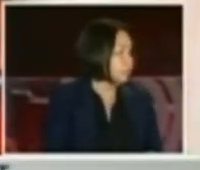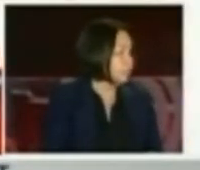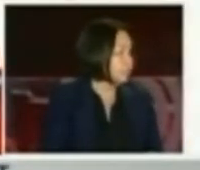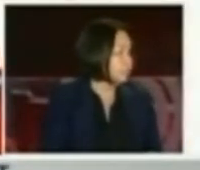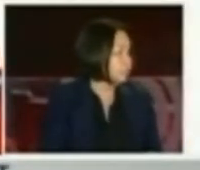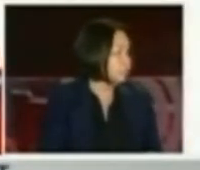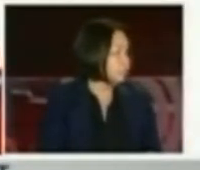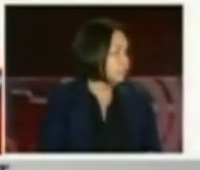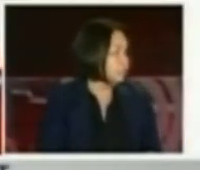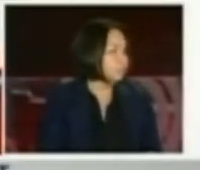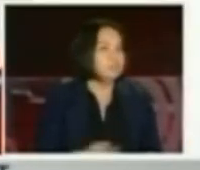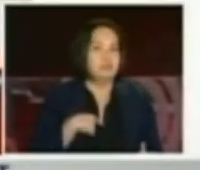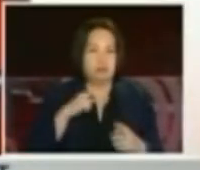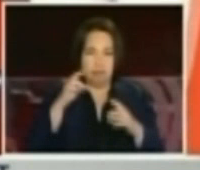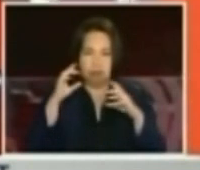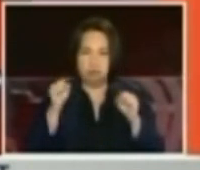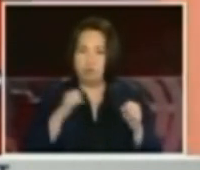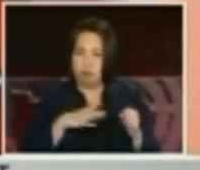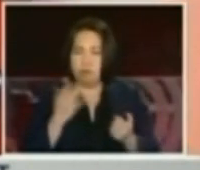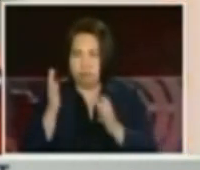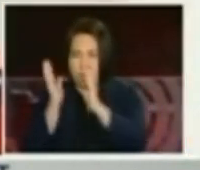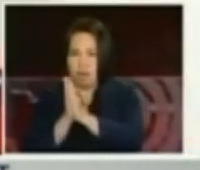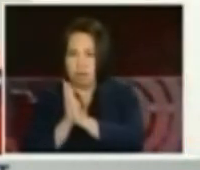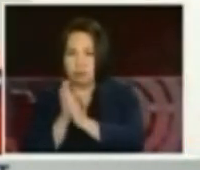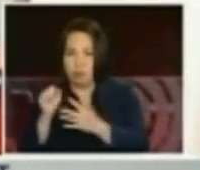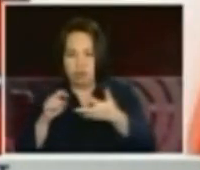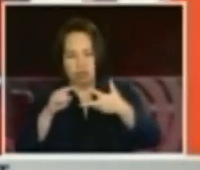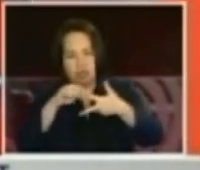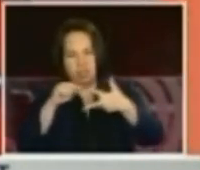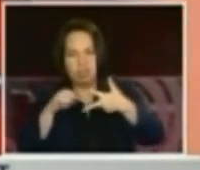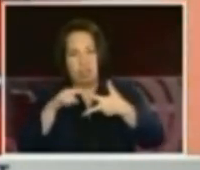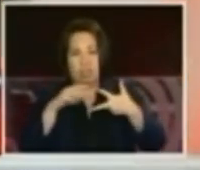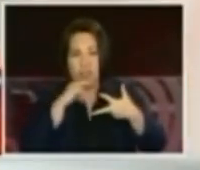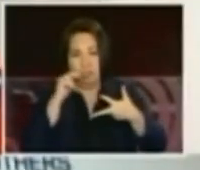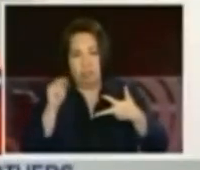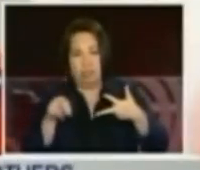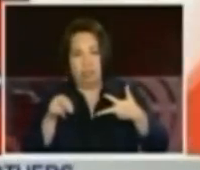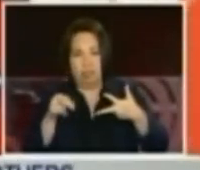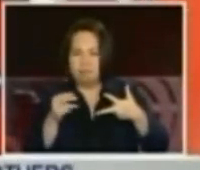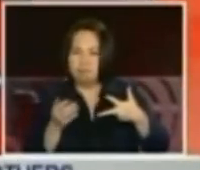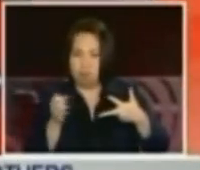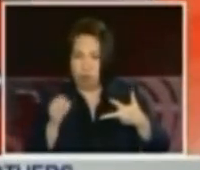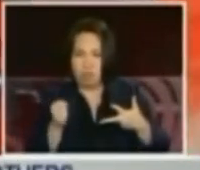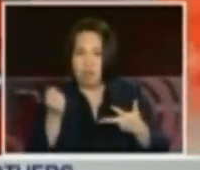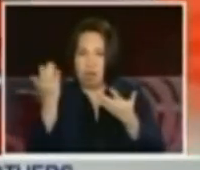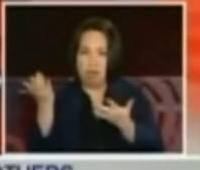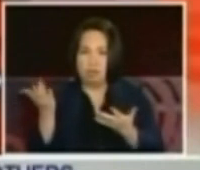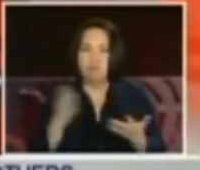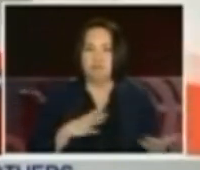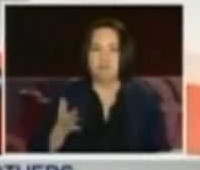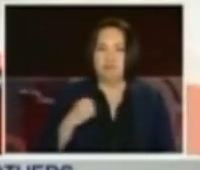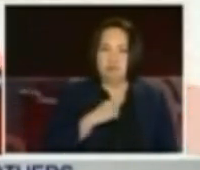Hearing none, the chair hears none. Now the chair hears none, the motion is